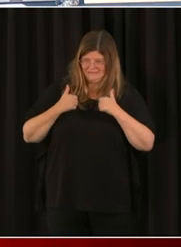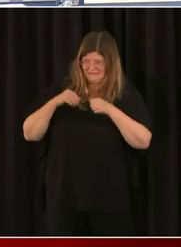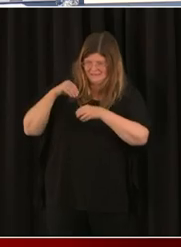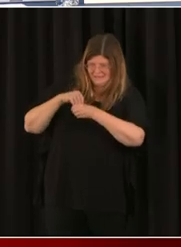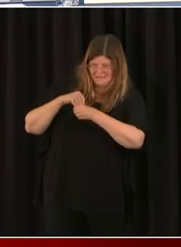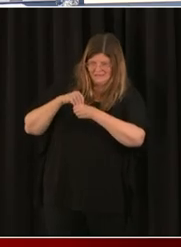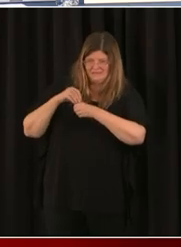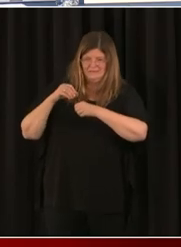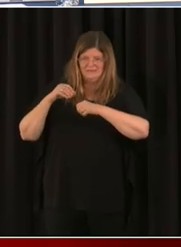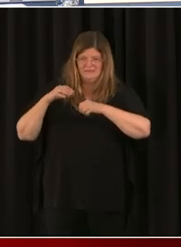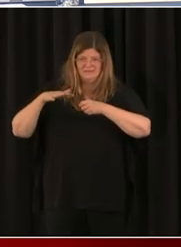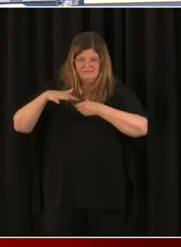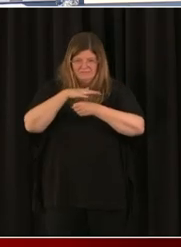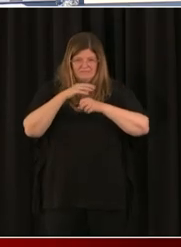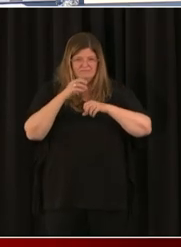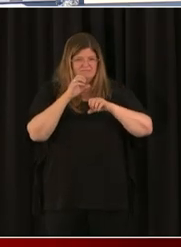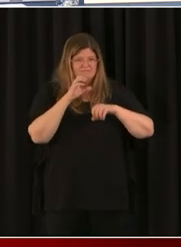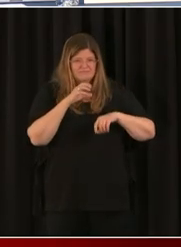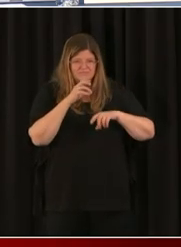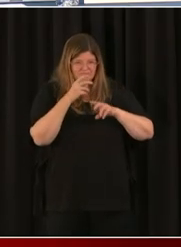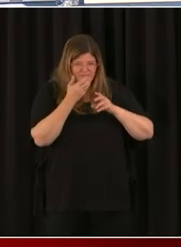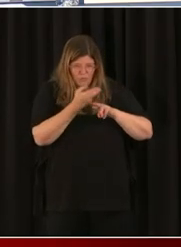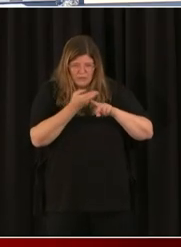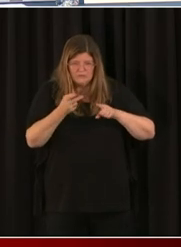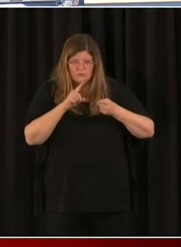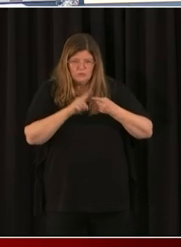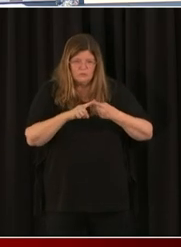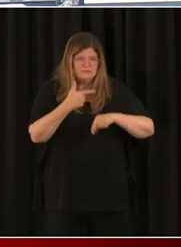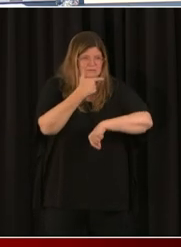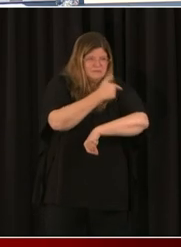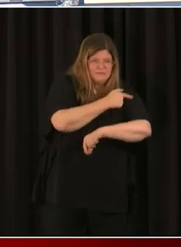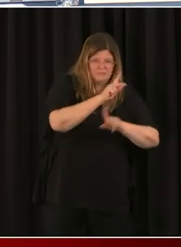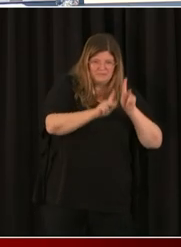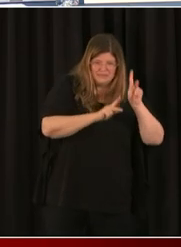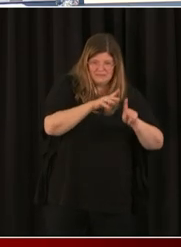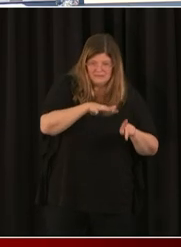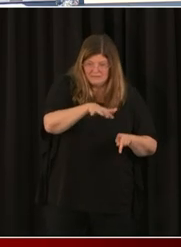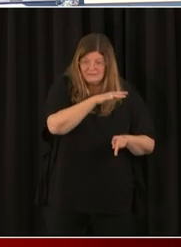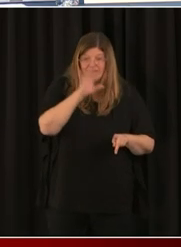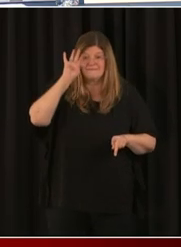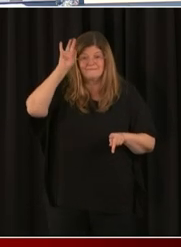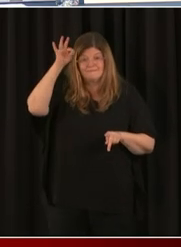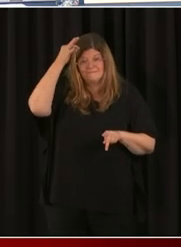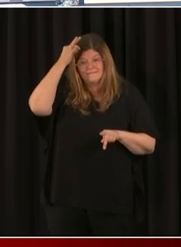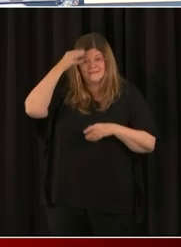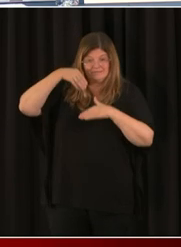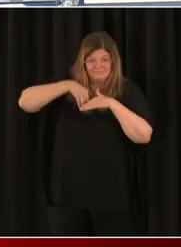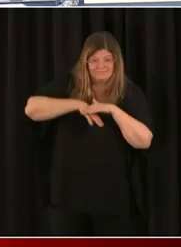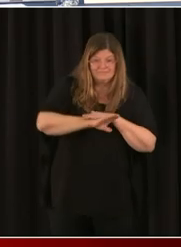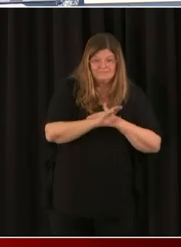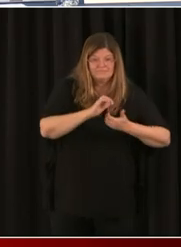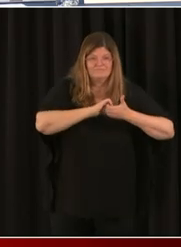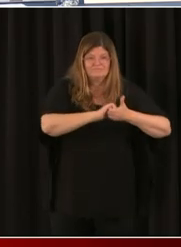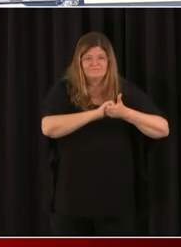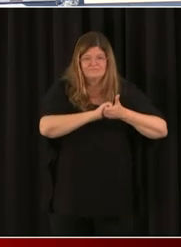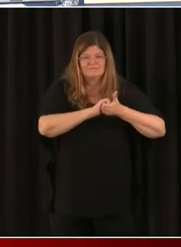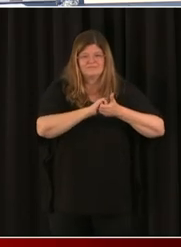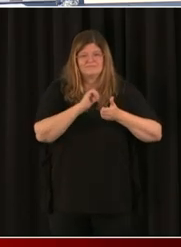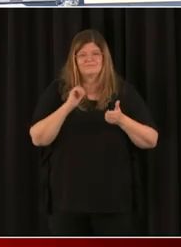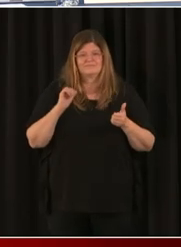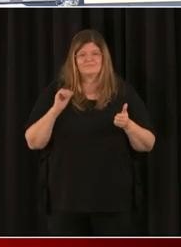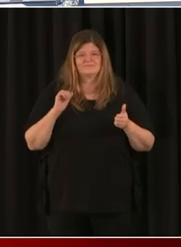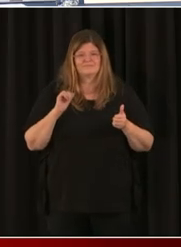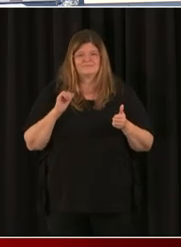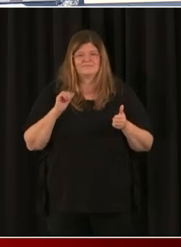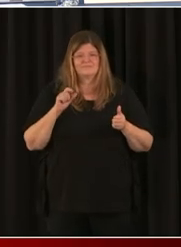existing healthcare resources to vaccinate our population. The federal government entered into a partnership, what they refer to